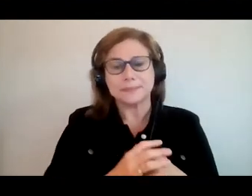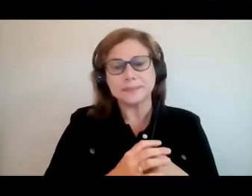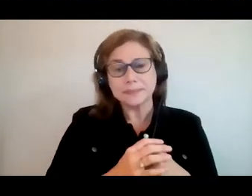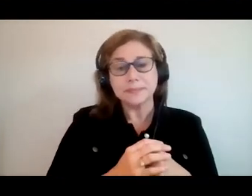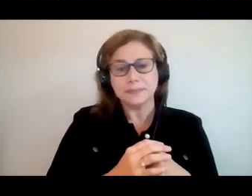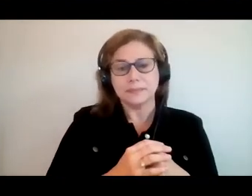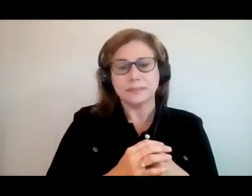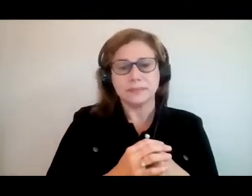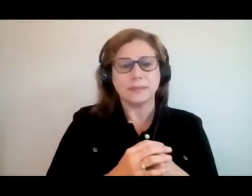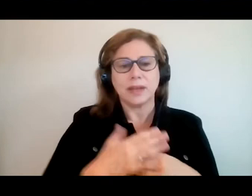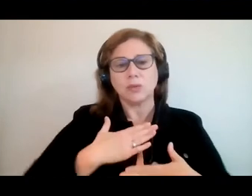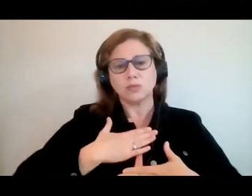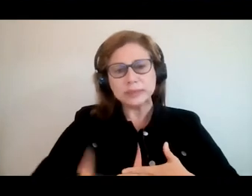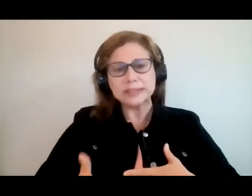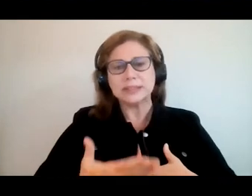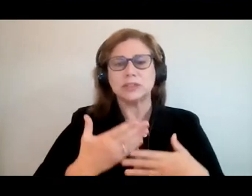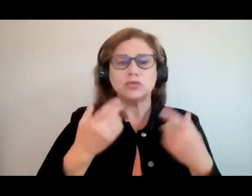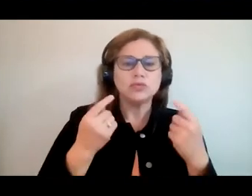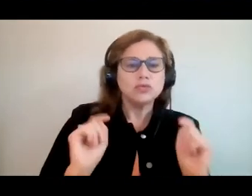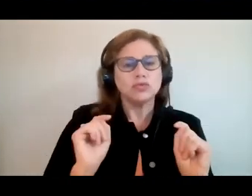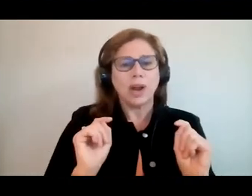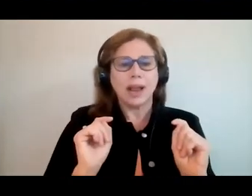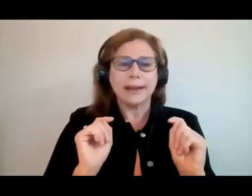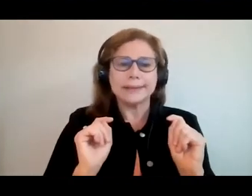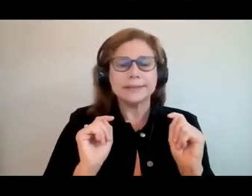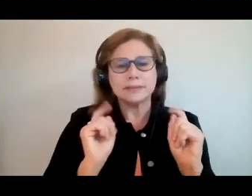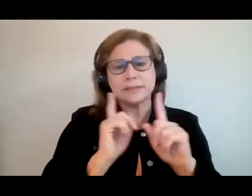willing to try on different ways of being for size.